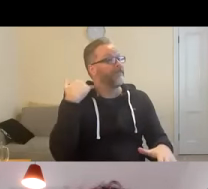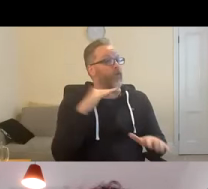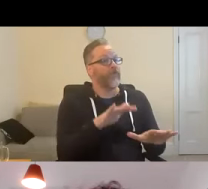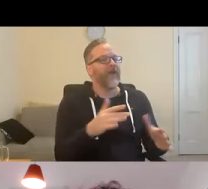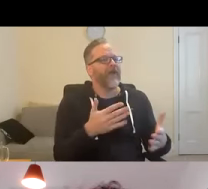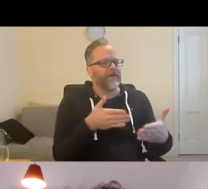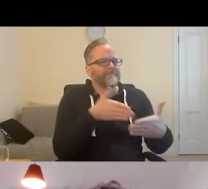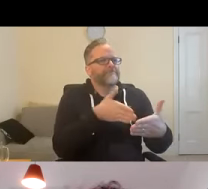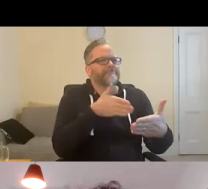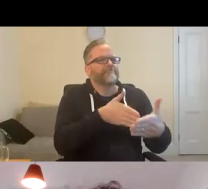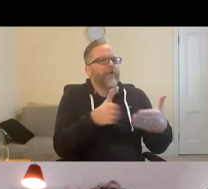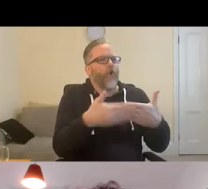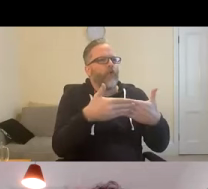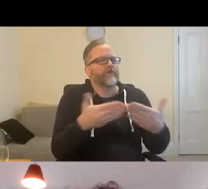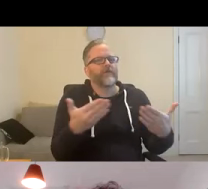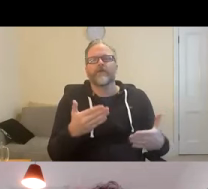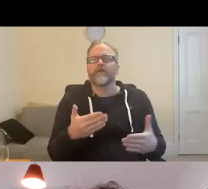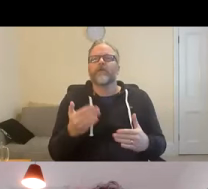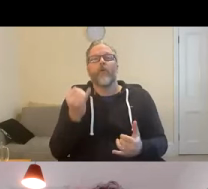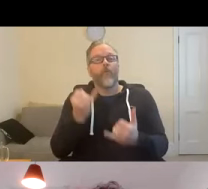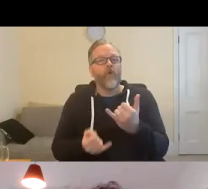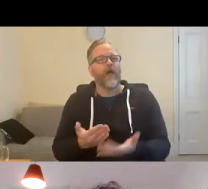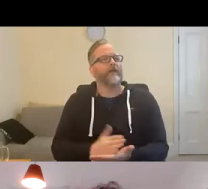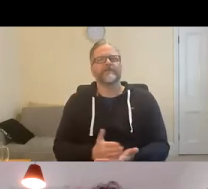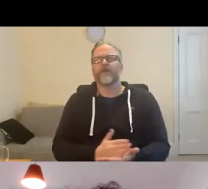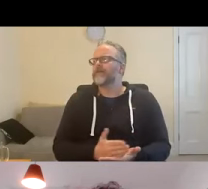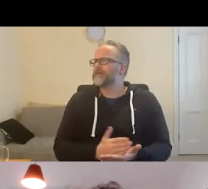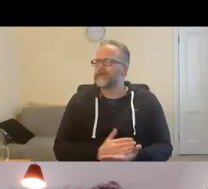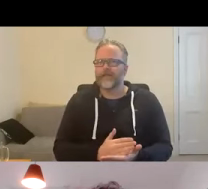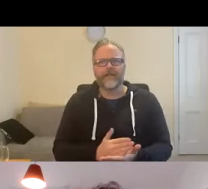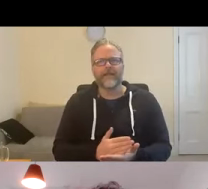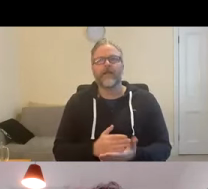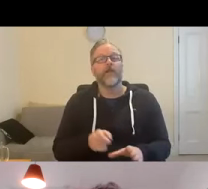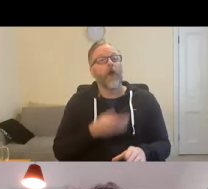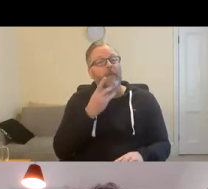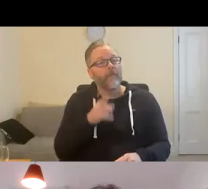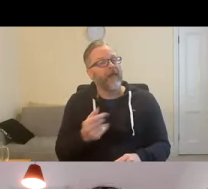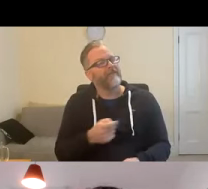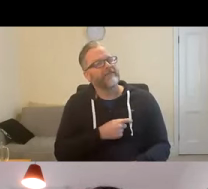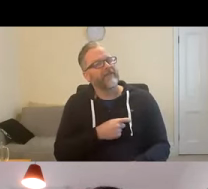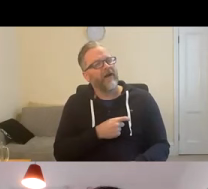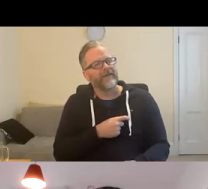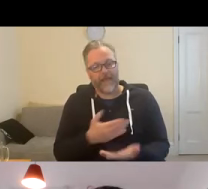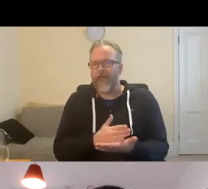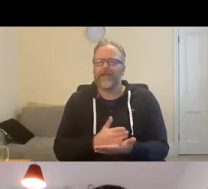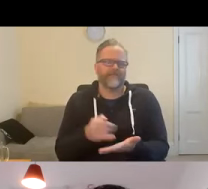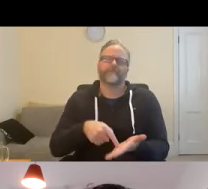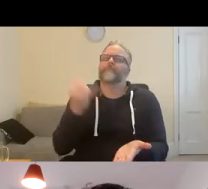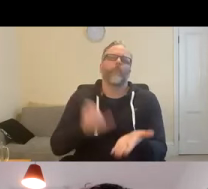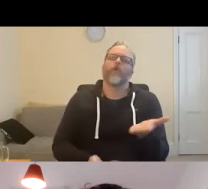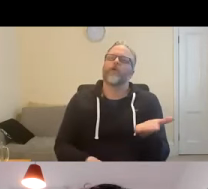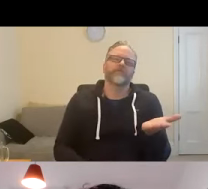before or needed. The increased level of uncertainty for those, particularly with young people who have anxiety, has